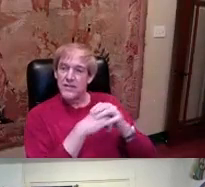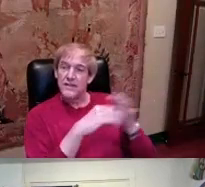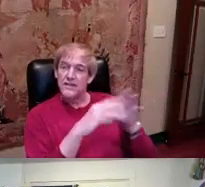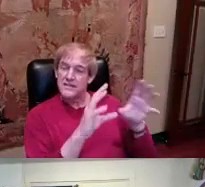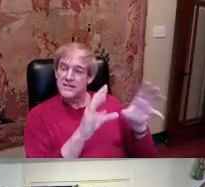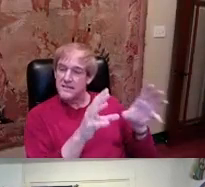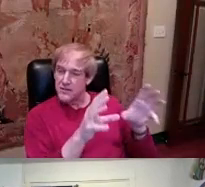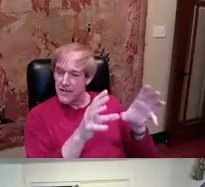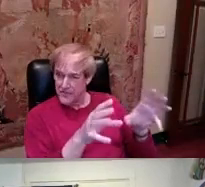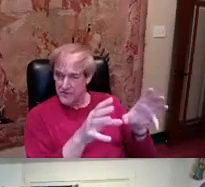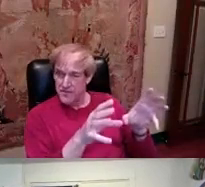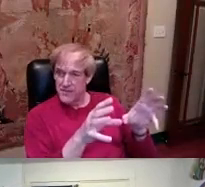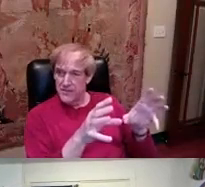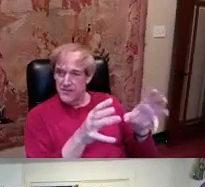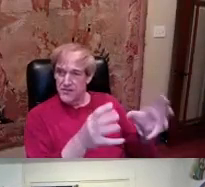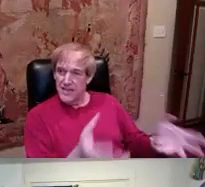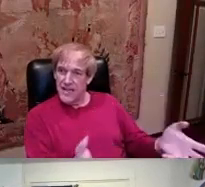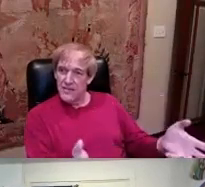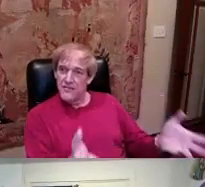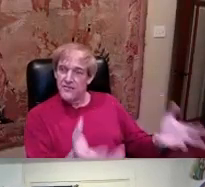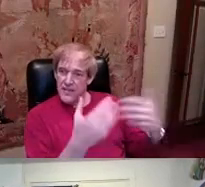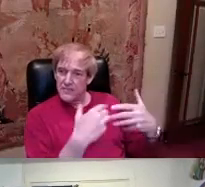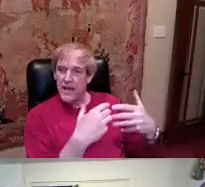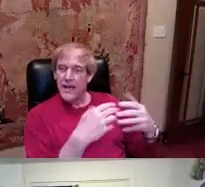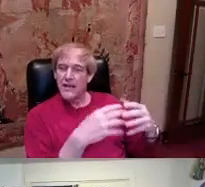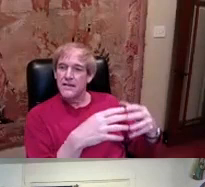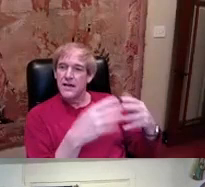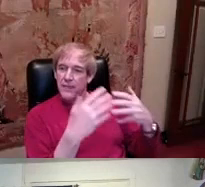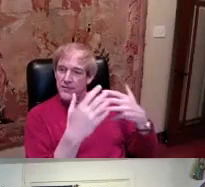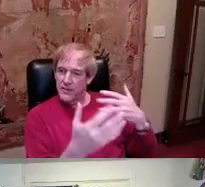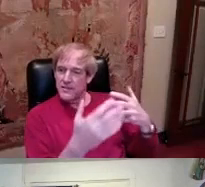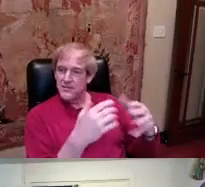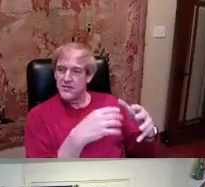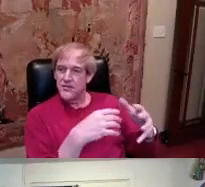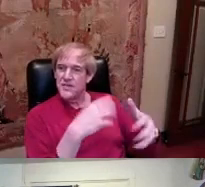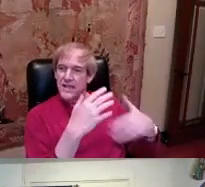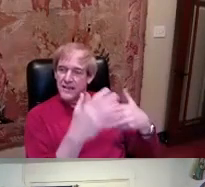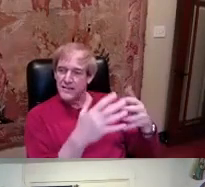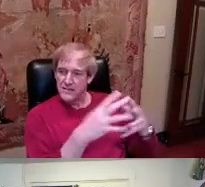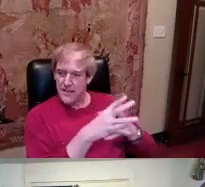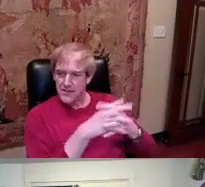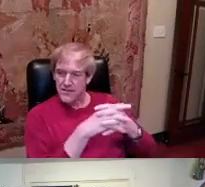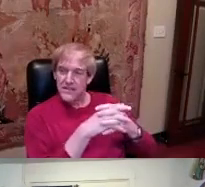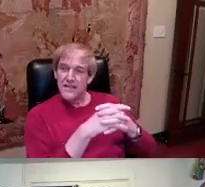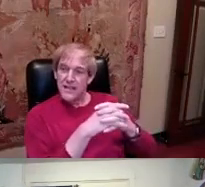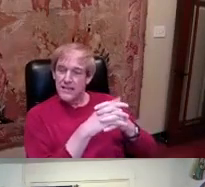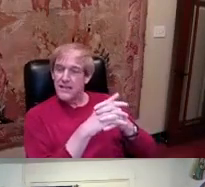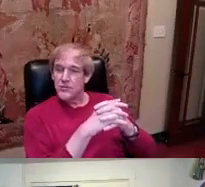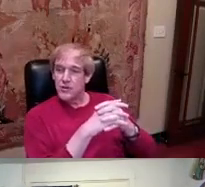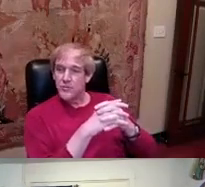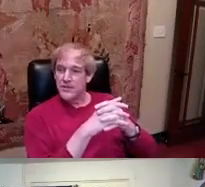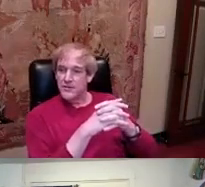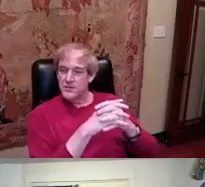information in the sincere effort to gain feedback about their concerns and their desires, and